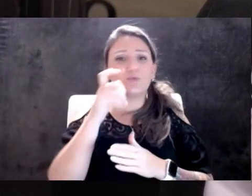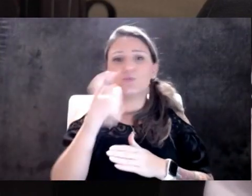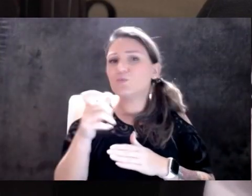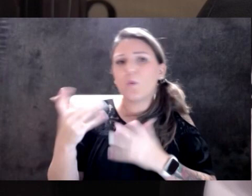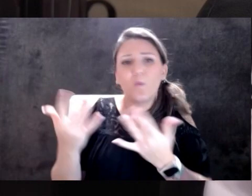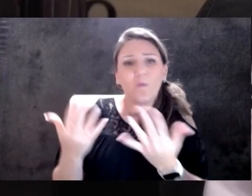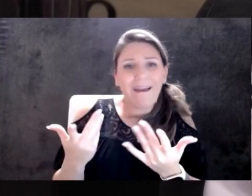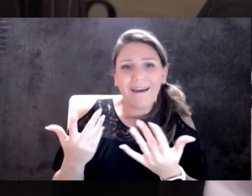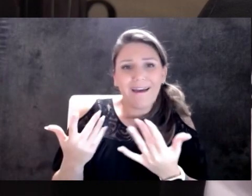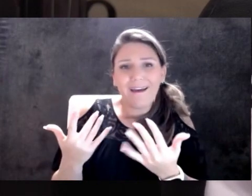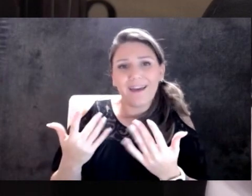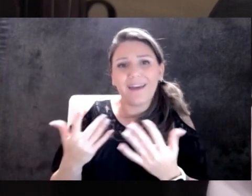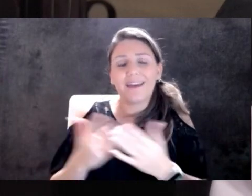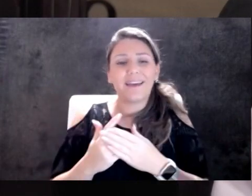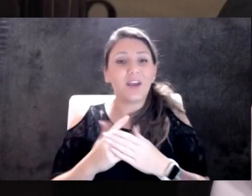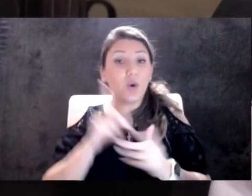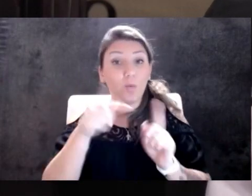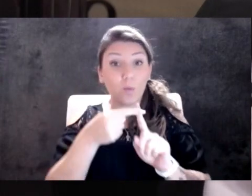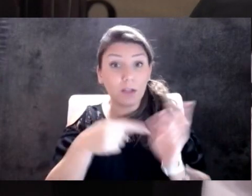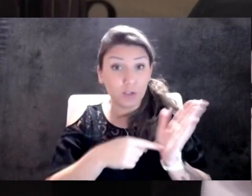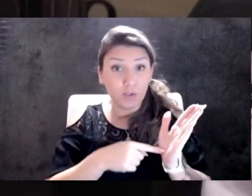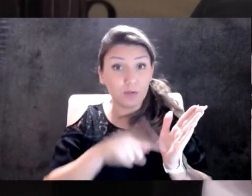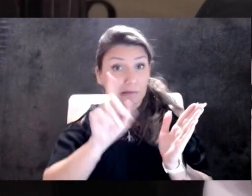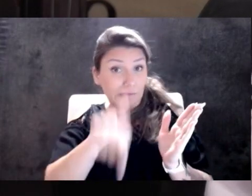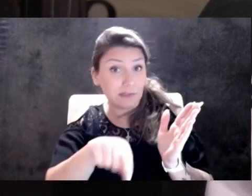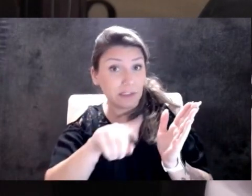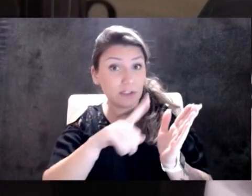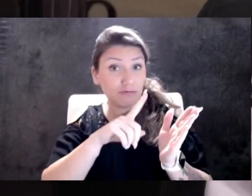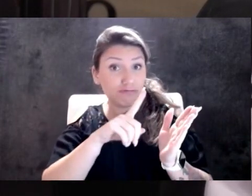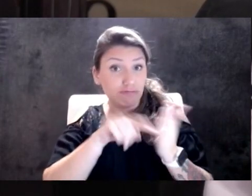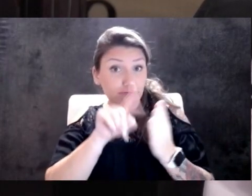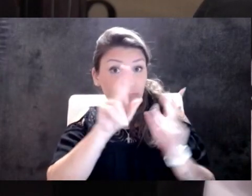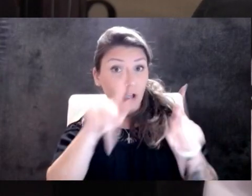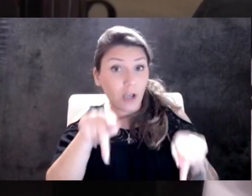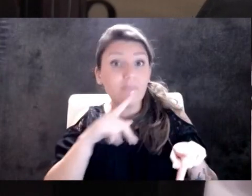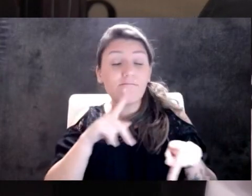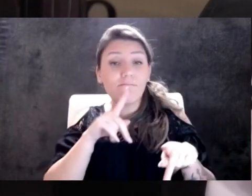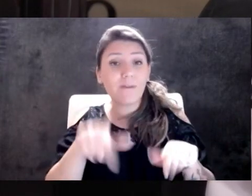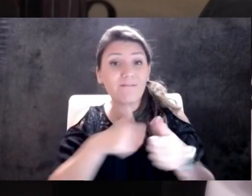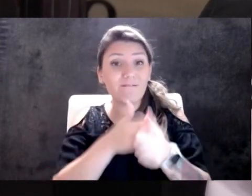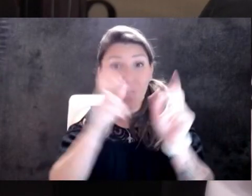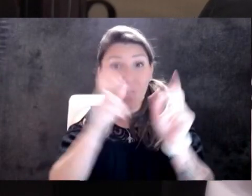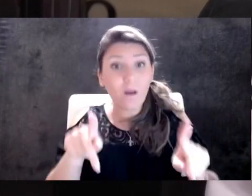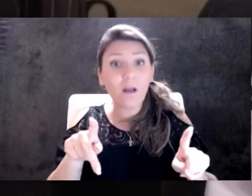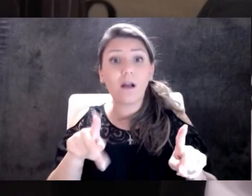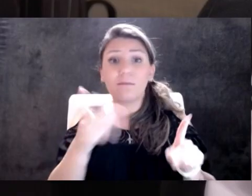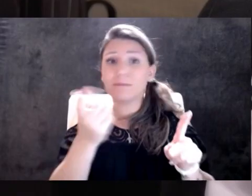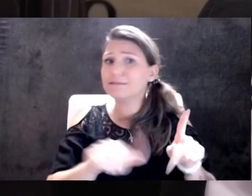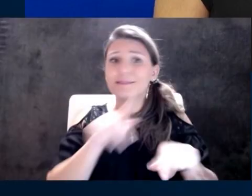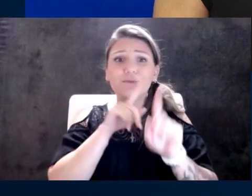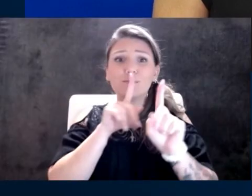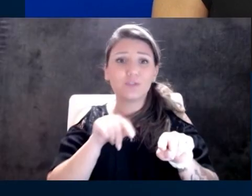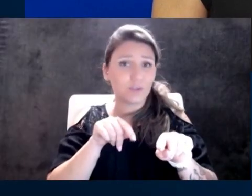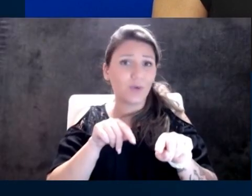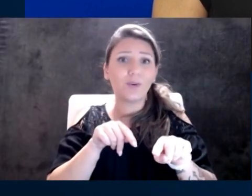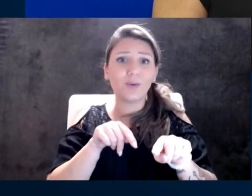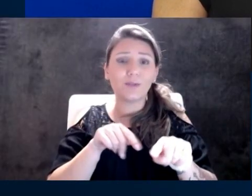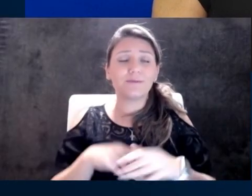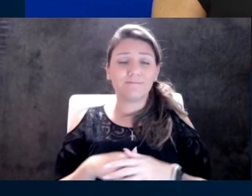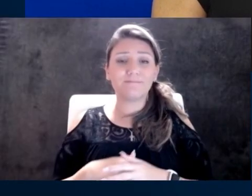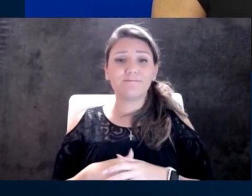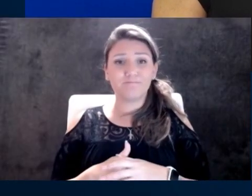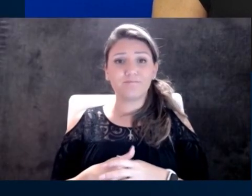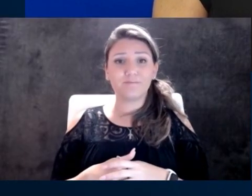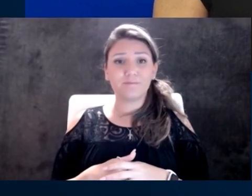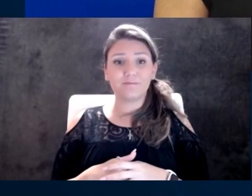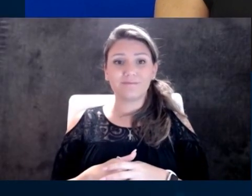when it's due, and follow through on any results that you get from your provider. Dr. Sharma, I